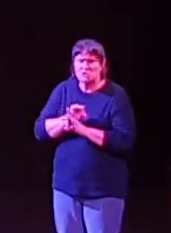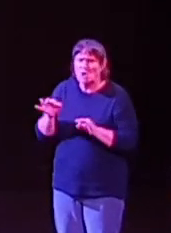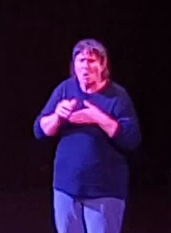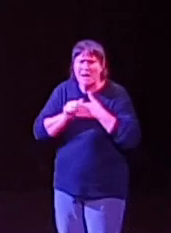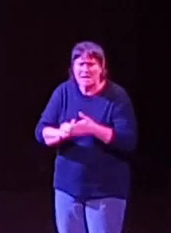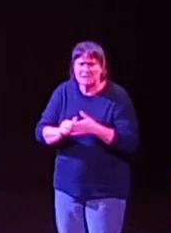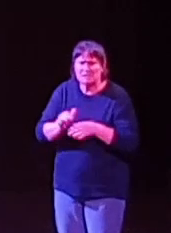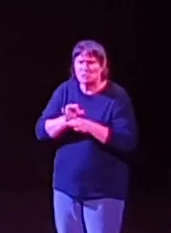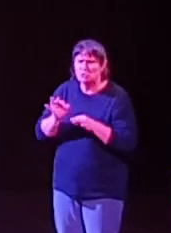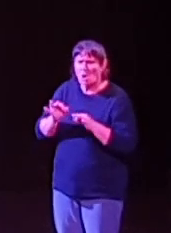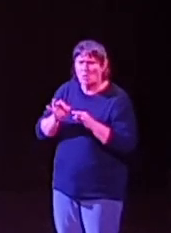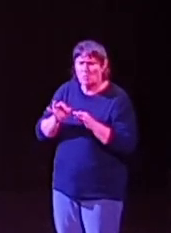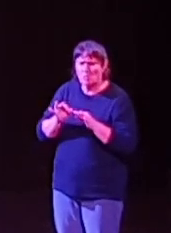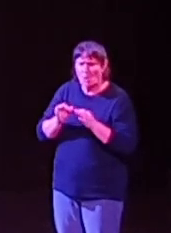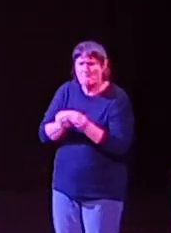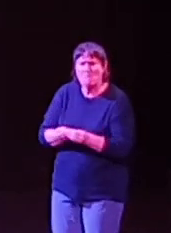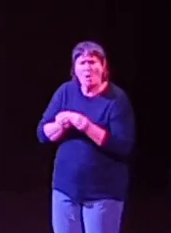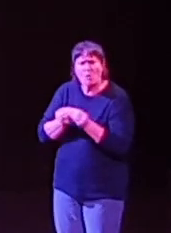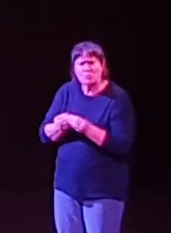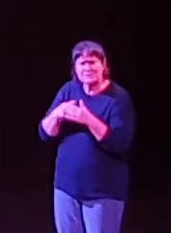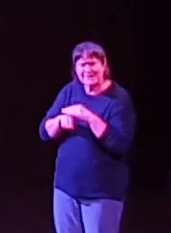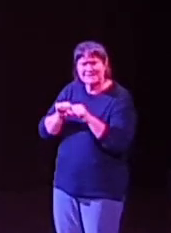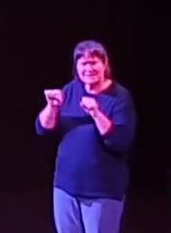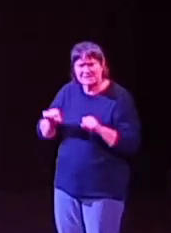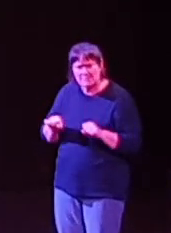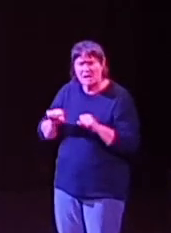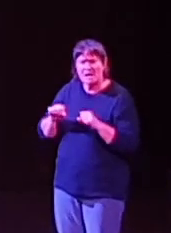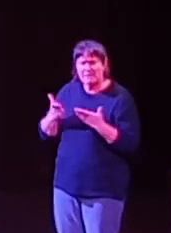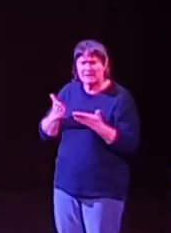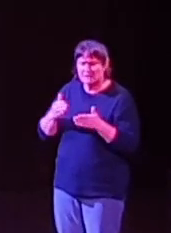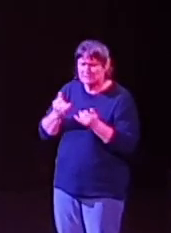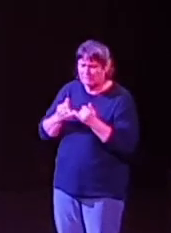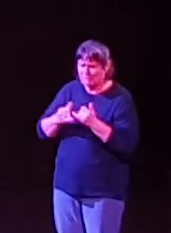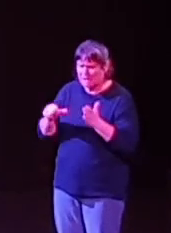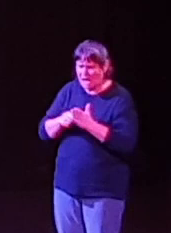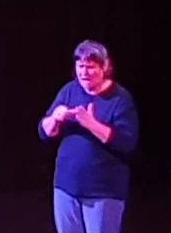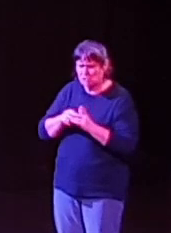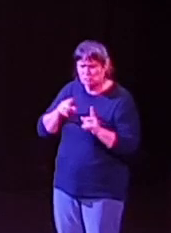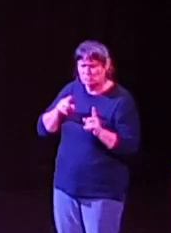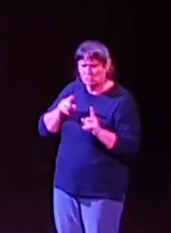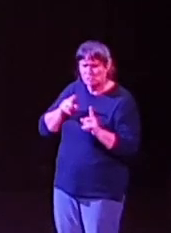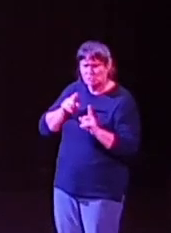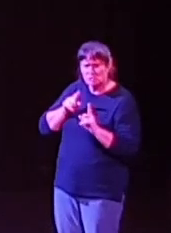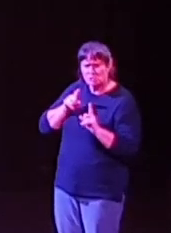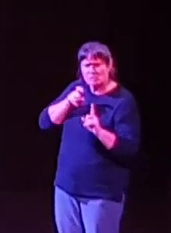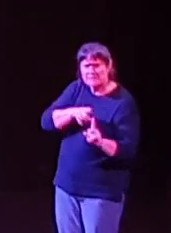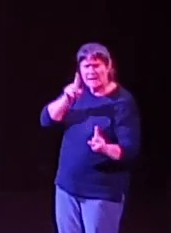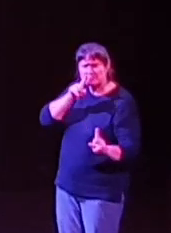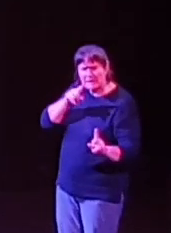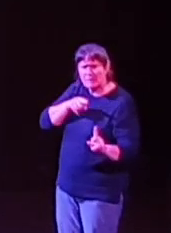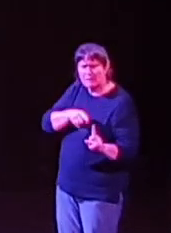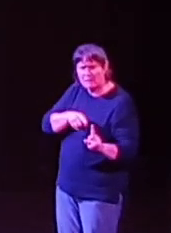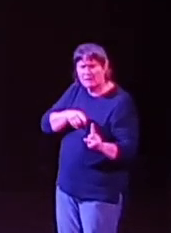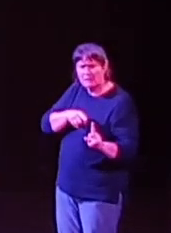or lack of morals within your system, then it's very, very hard to criticise people at lower